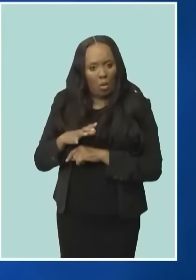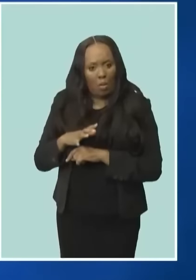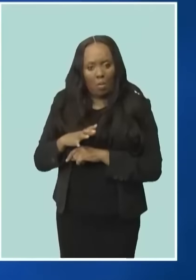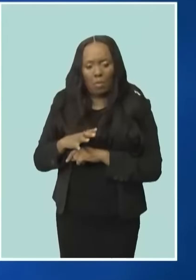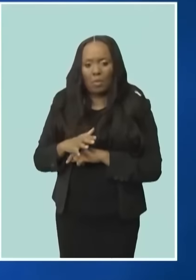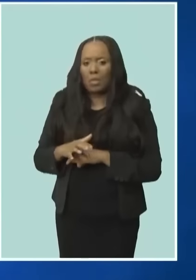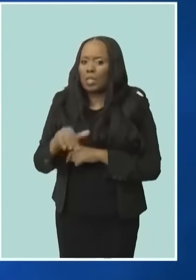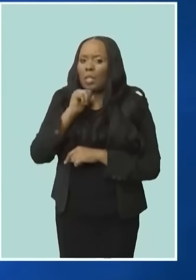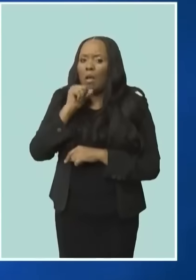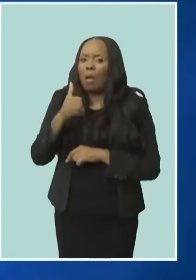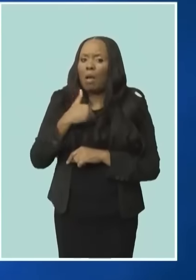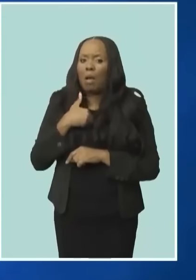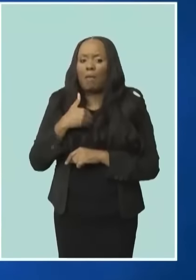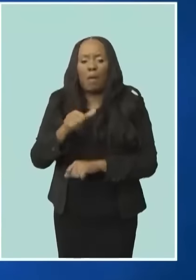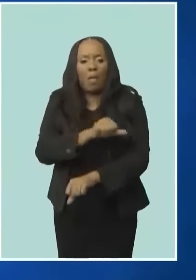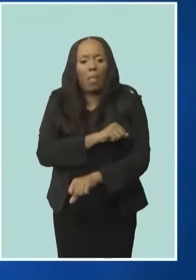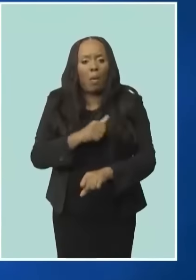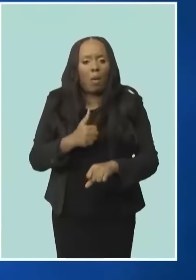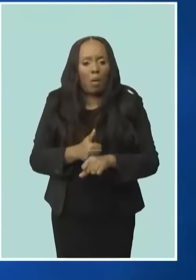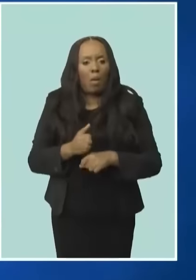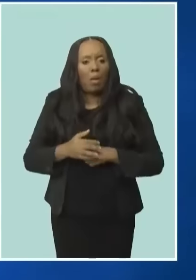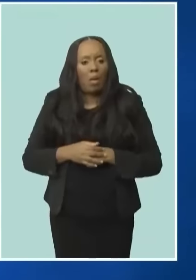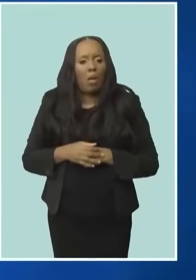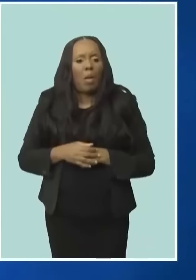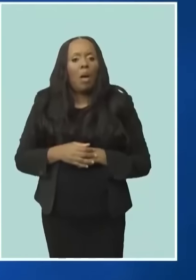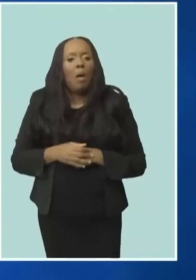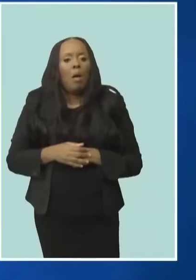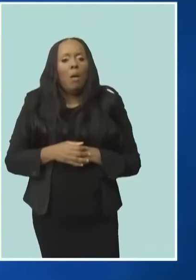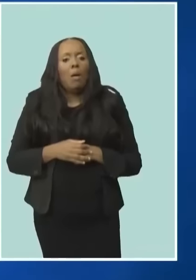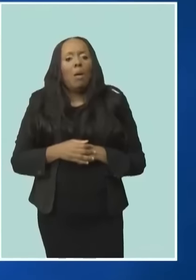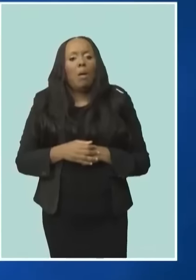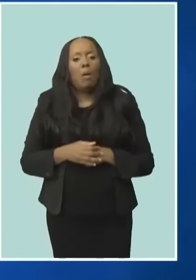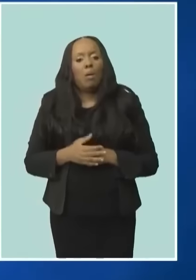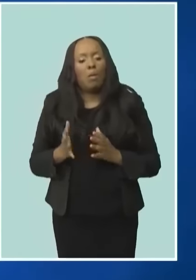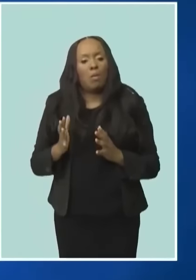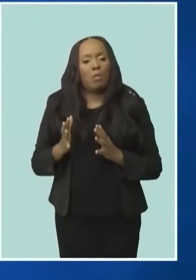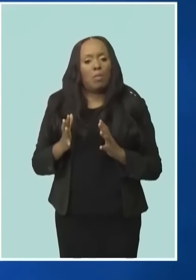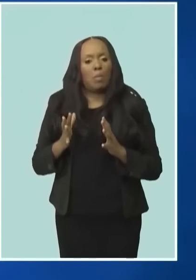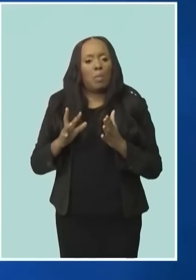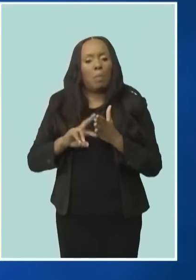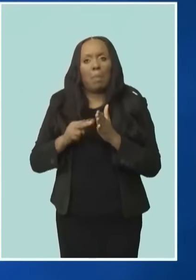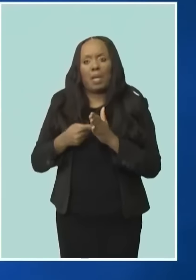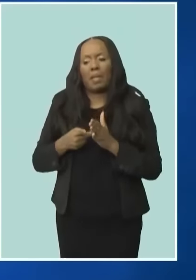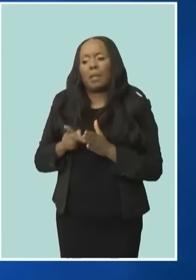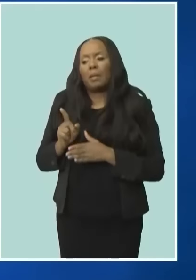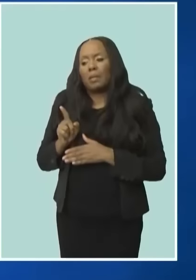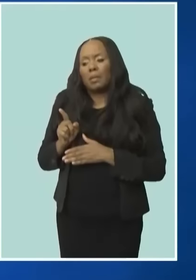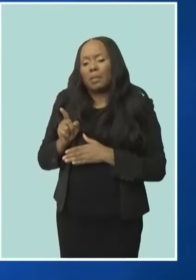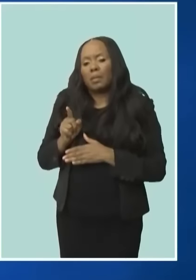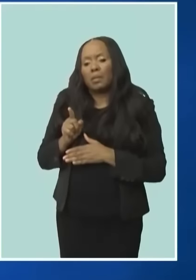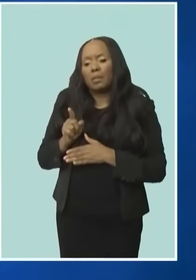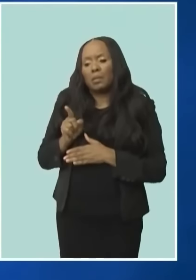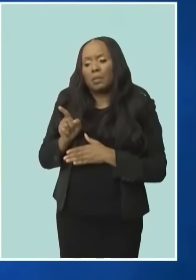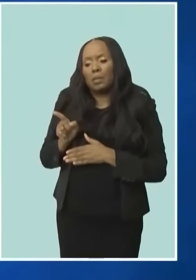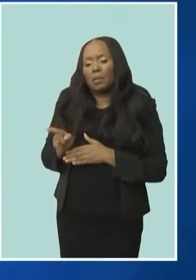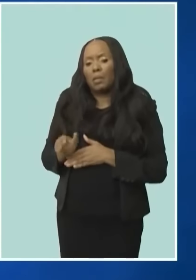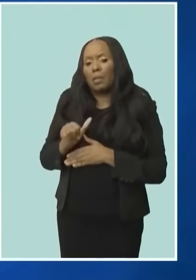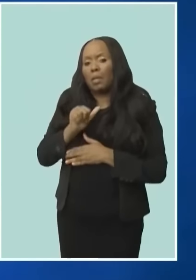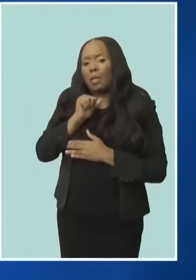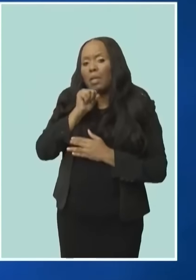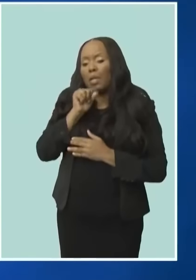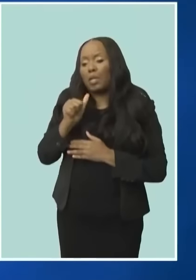reasonable excuse, engaged in willful misconduct, which amounted to an abuse of public trust by failing to make